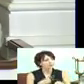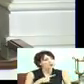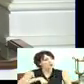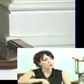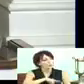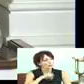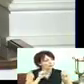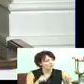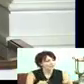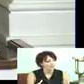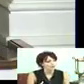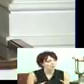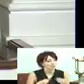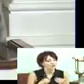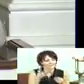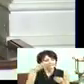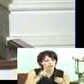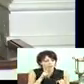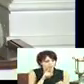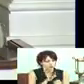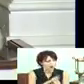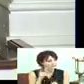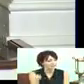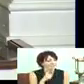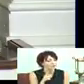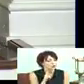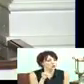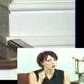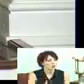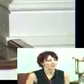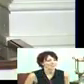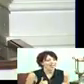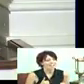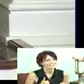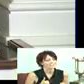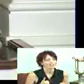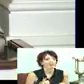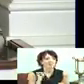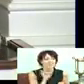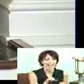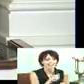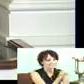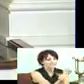embrace God's promise of eternal life. This is salvation. Shalom.